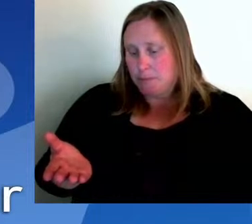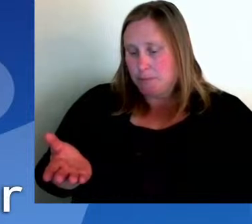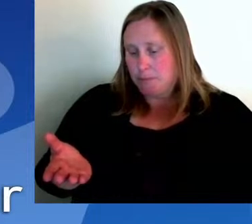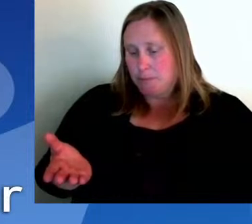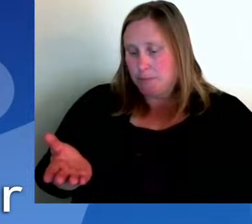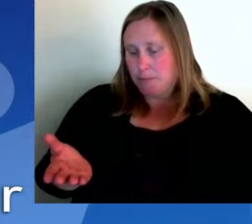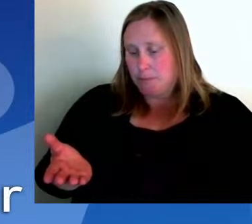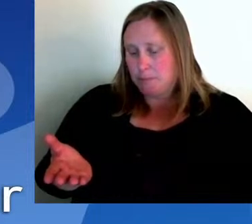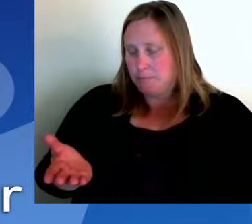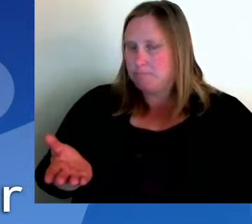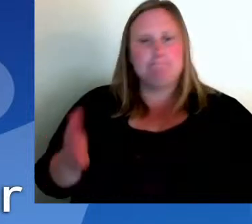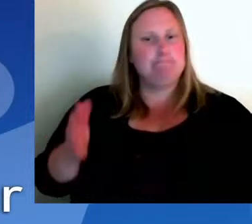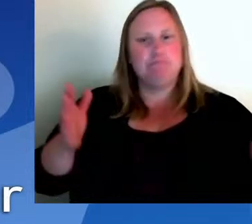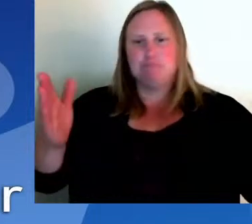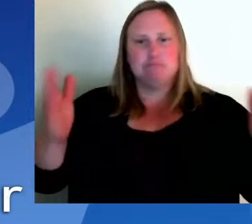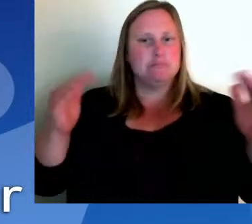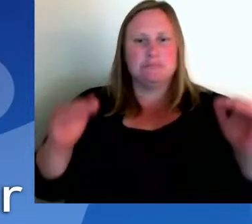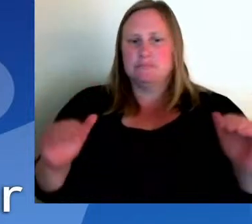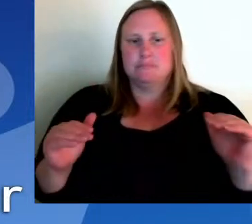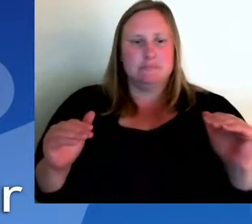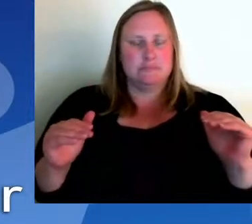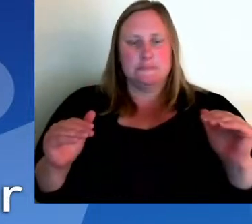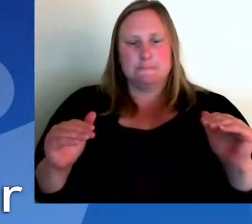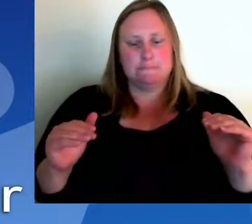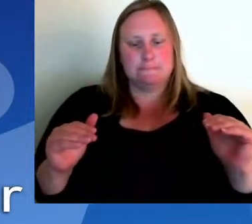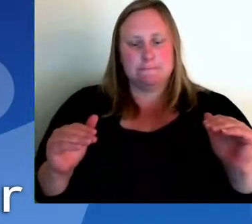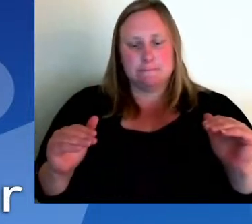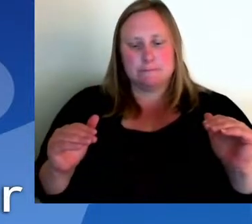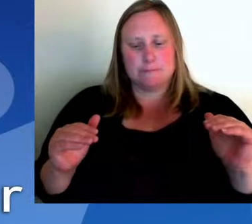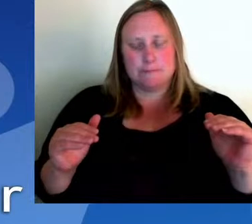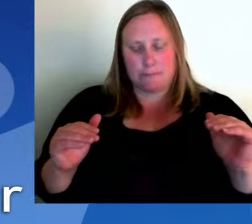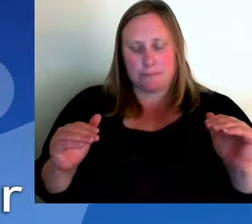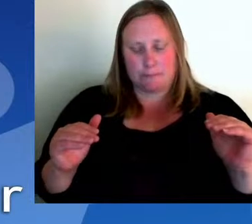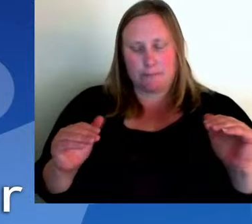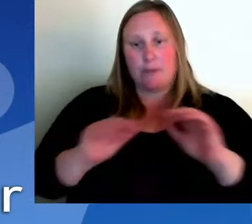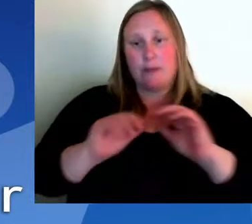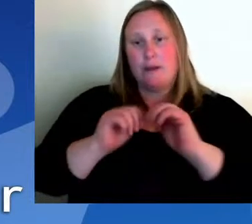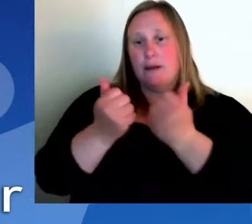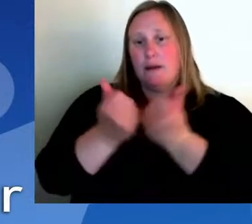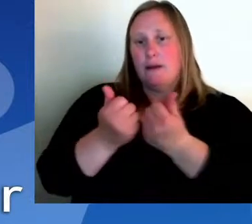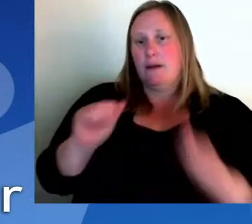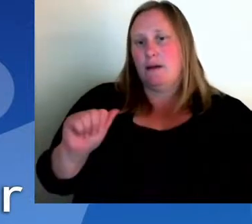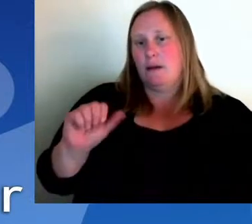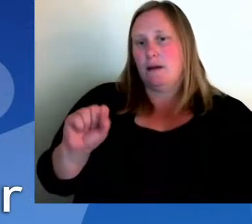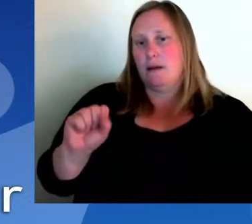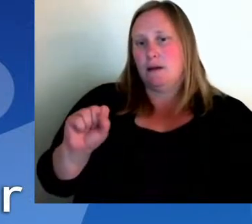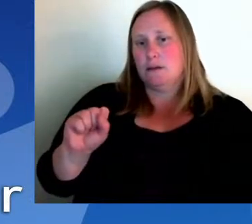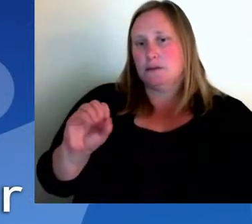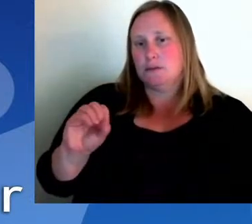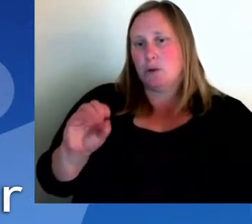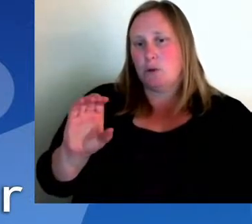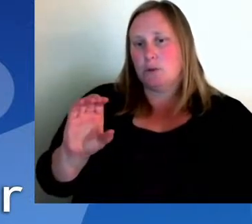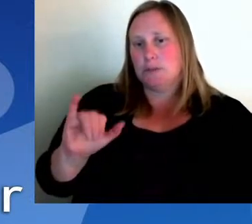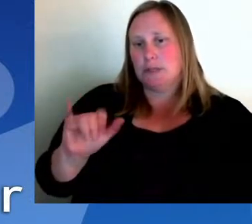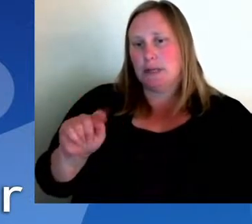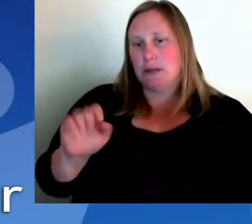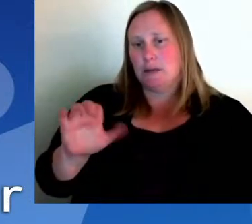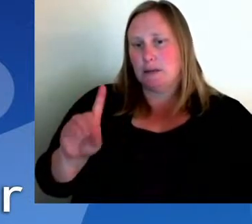All right, why don't we go ahead and try to connect with Todd Richmond at the Associated Press. Todd Richmond.